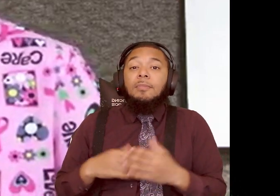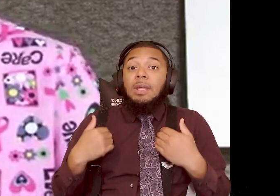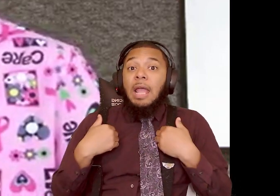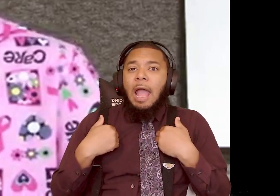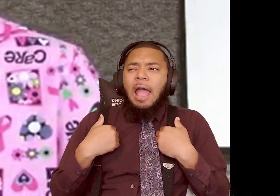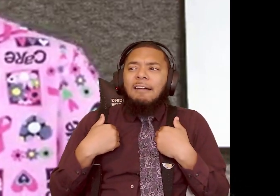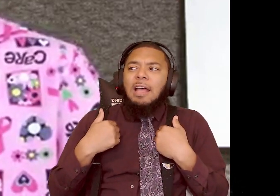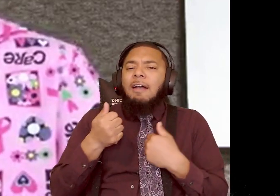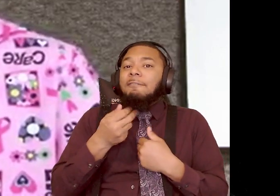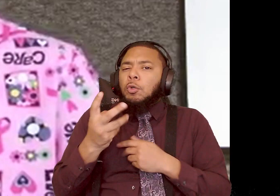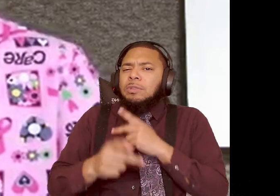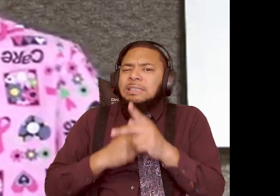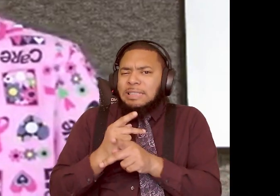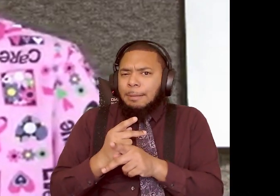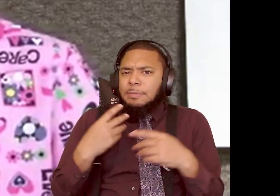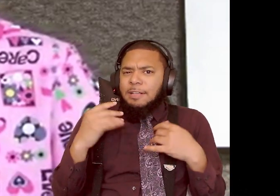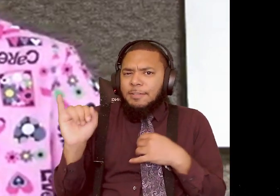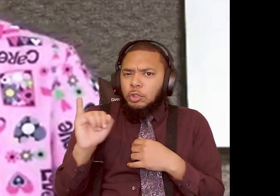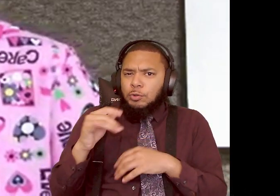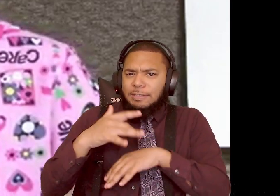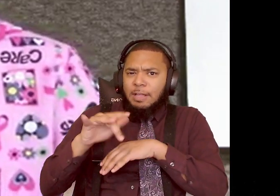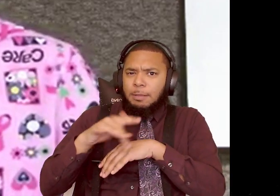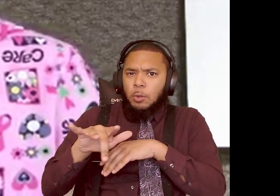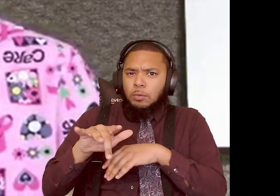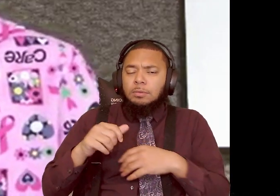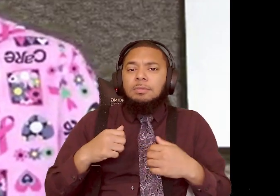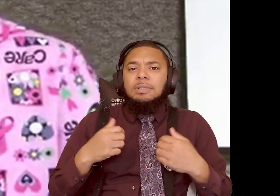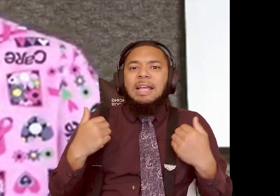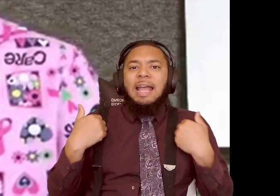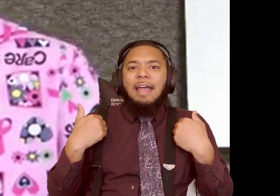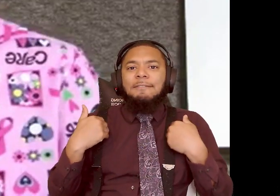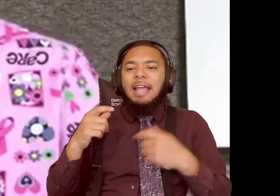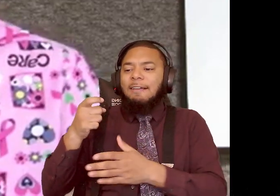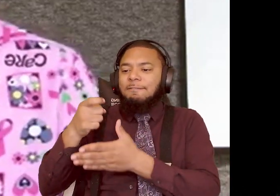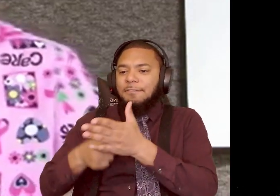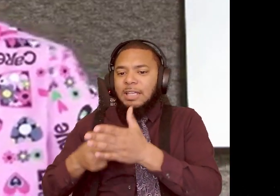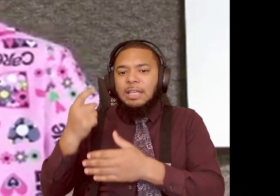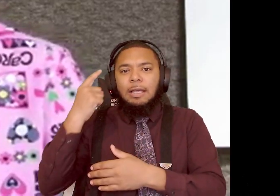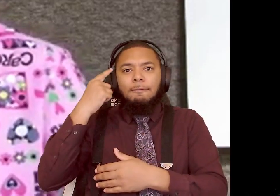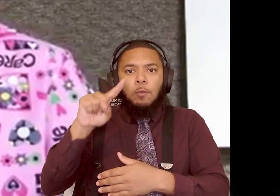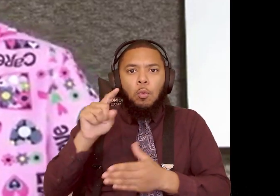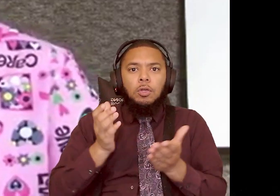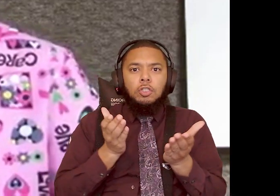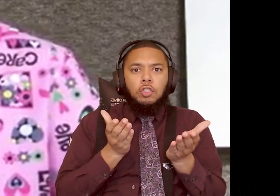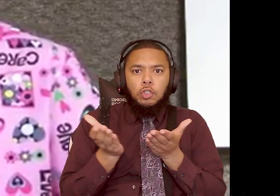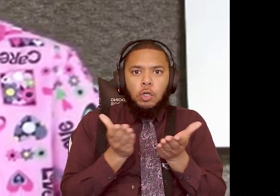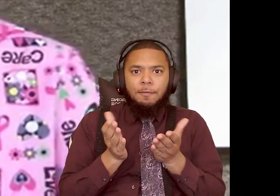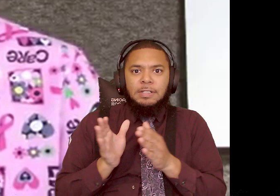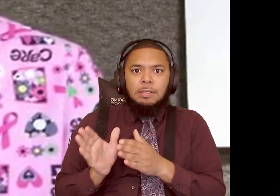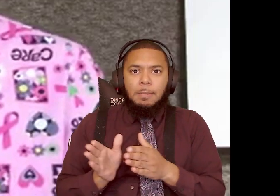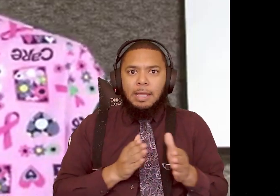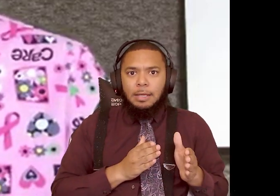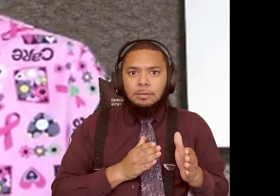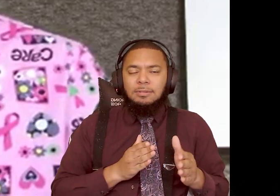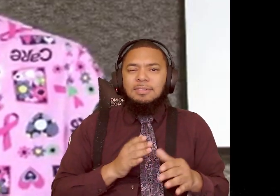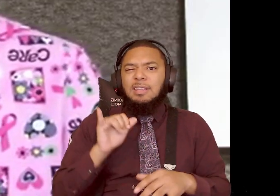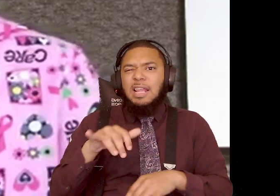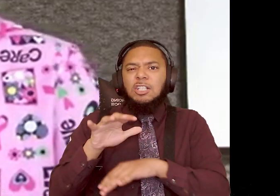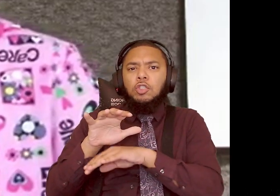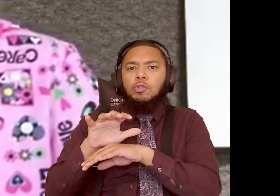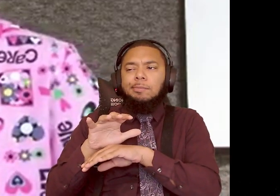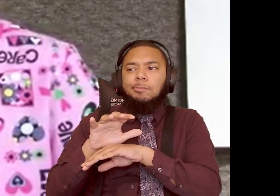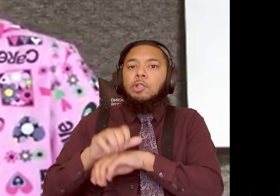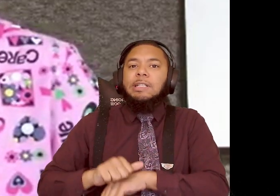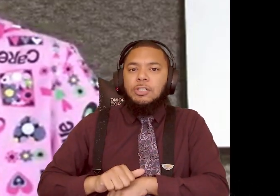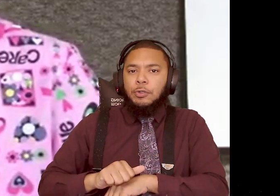are available. One is called a fee-for-service plan. That's the traditional insurance plan where the